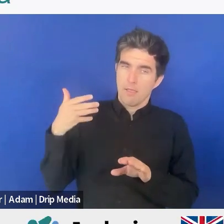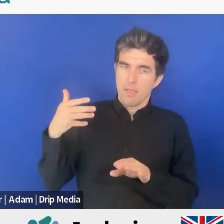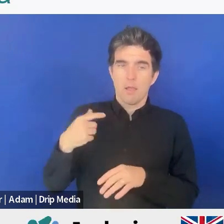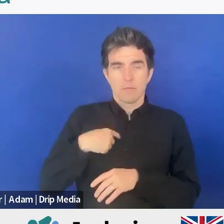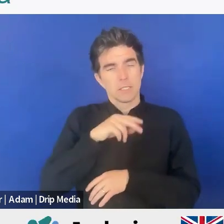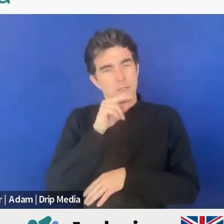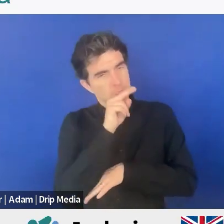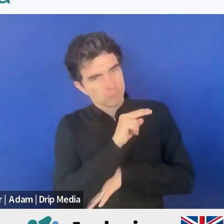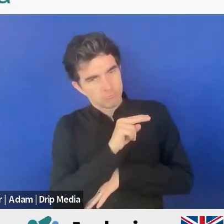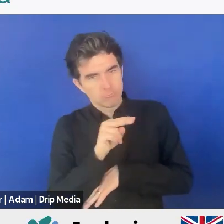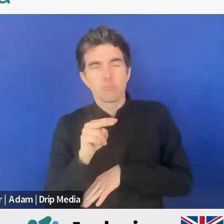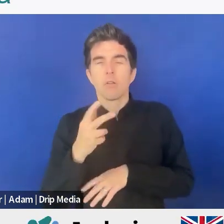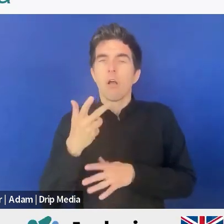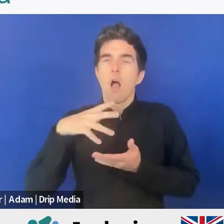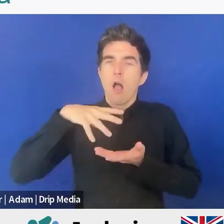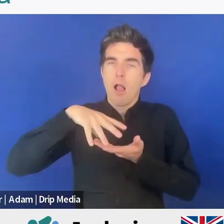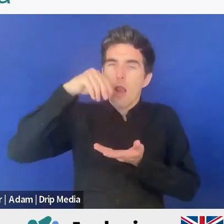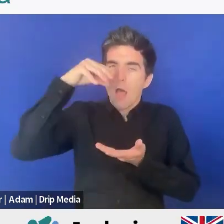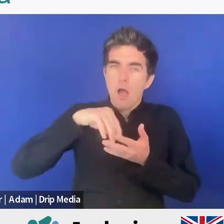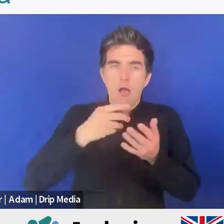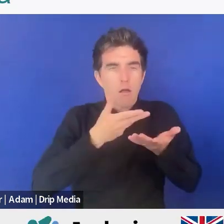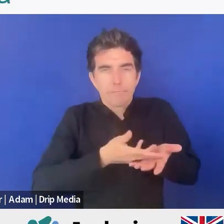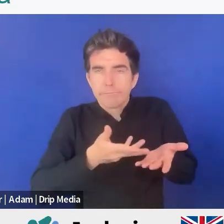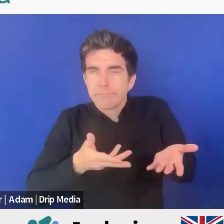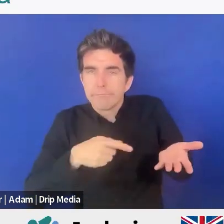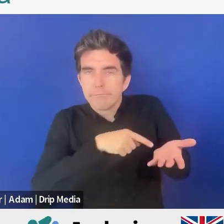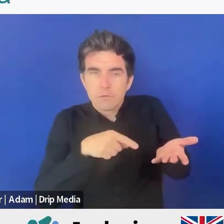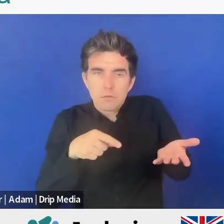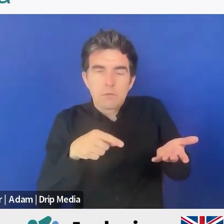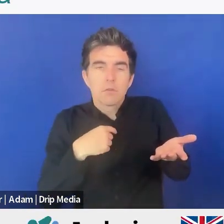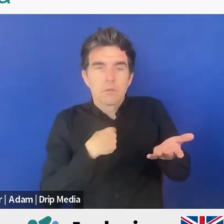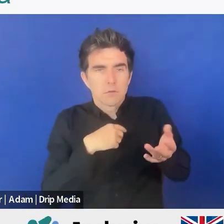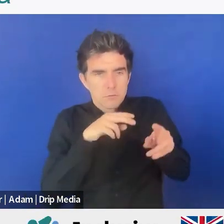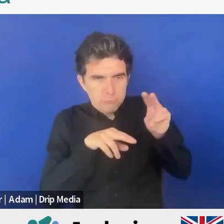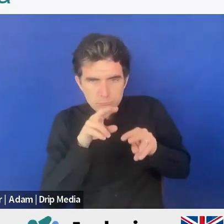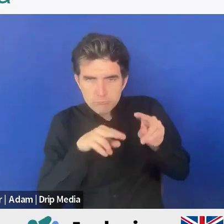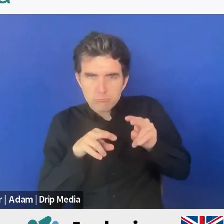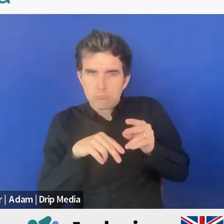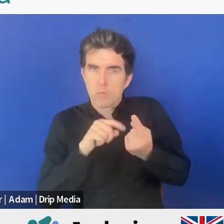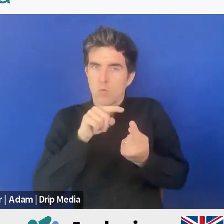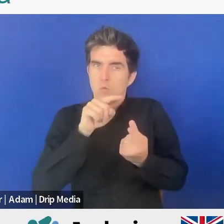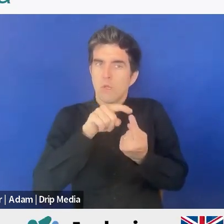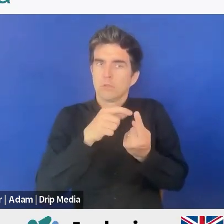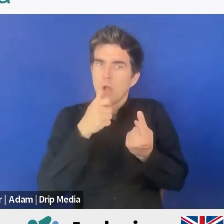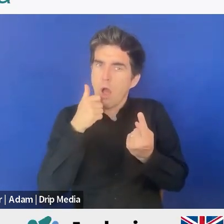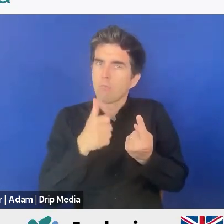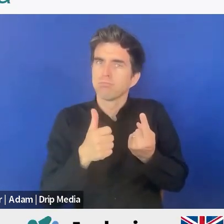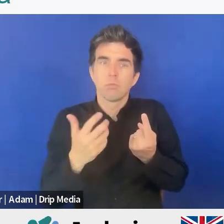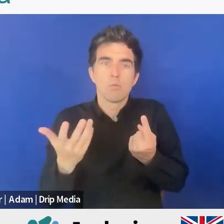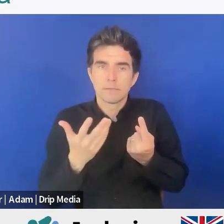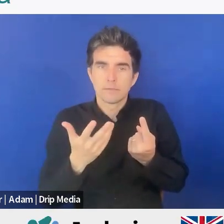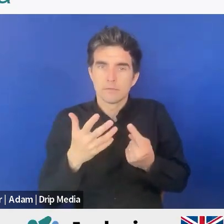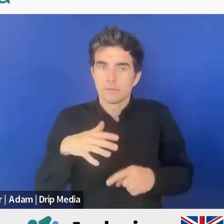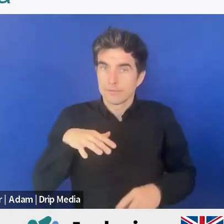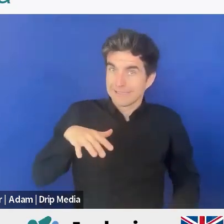local leaders. In our experience in Nepal, it is fundamental, and